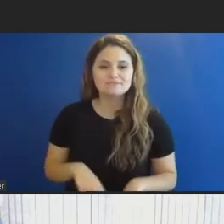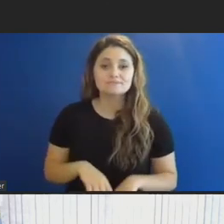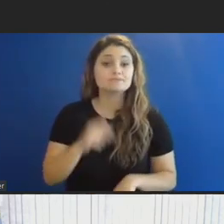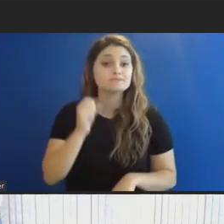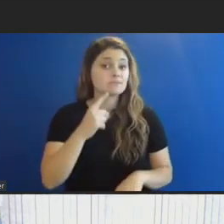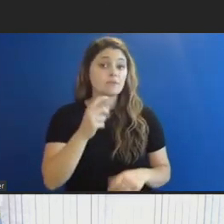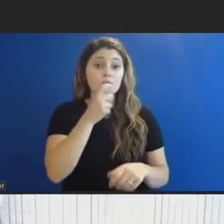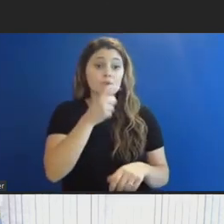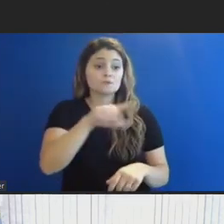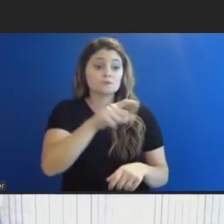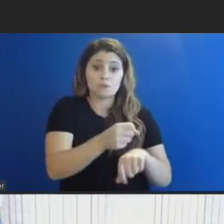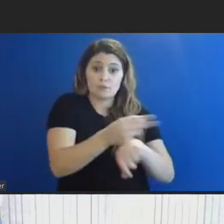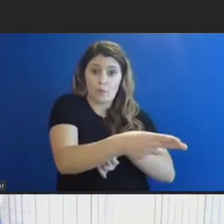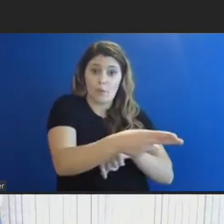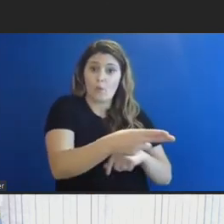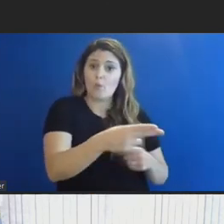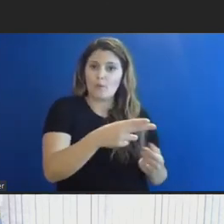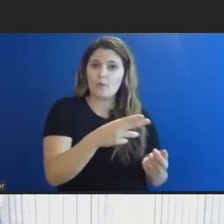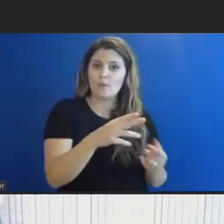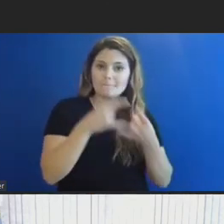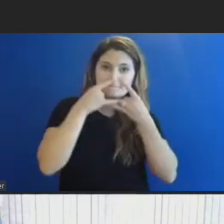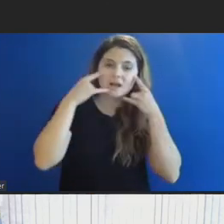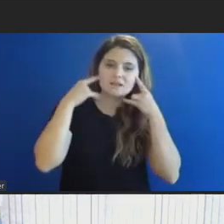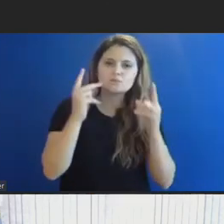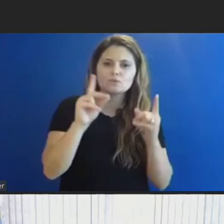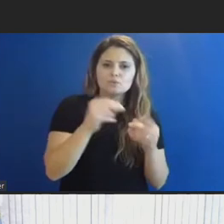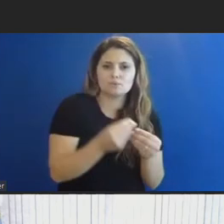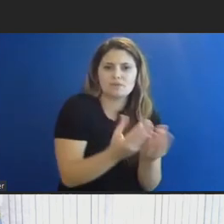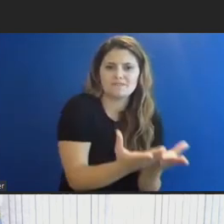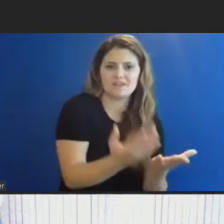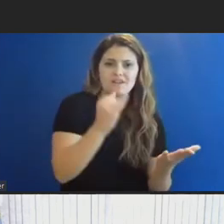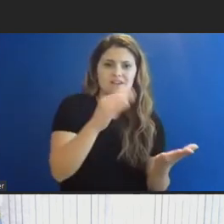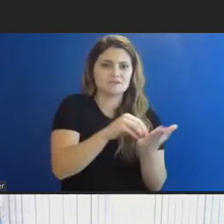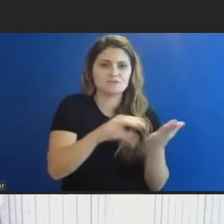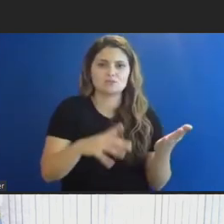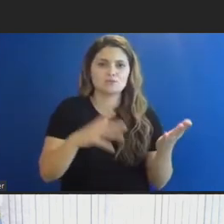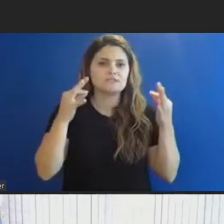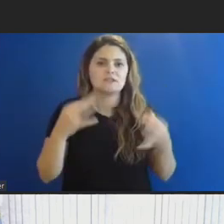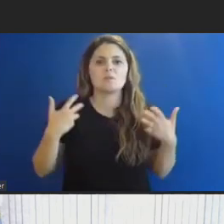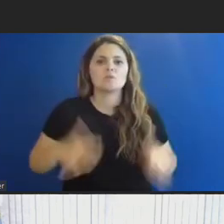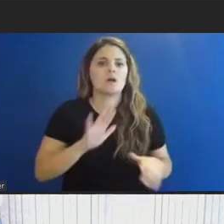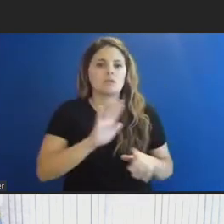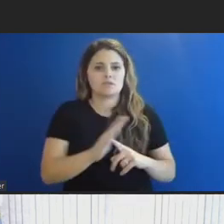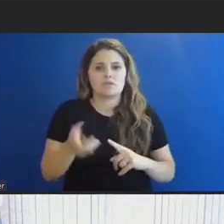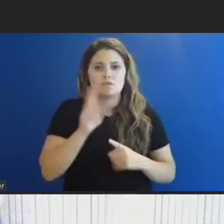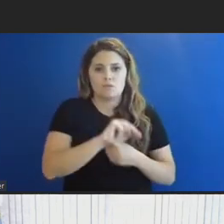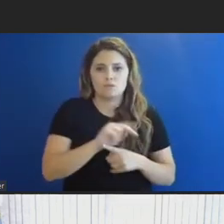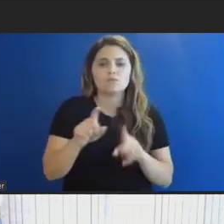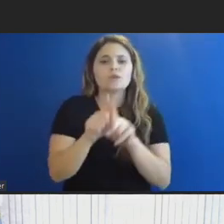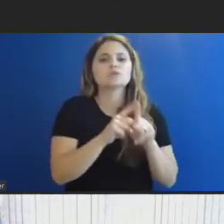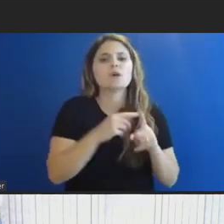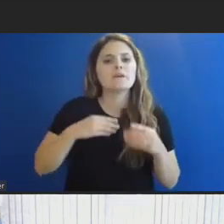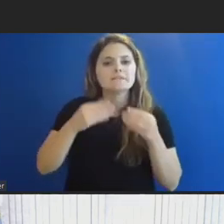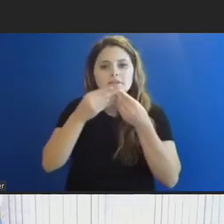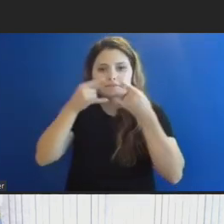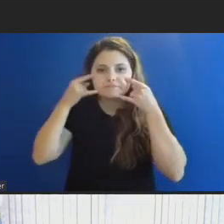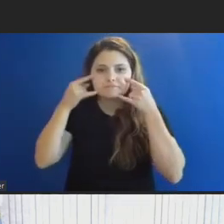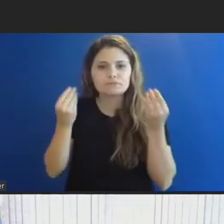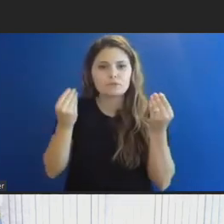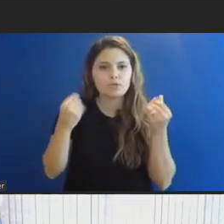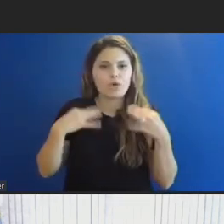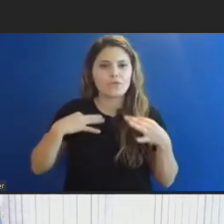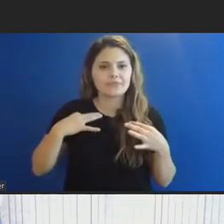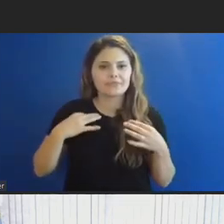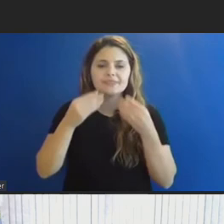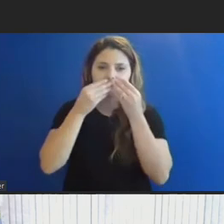have a supply of those that we are giving students if they don't decide to wear their own. And we also have some cloth masks that we have distributed